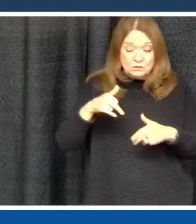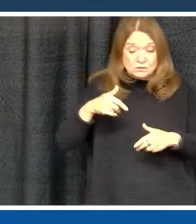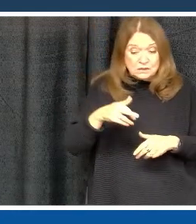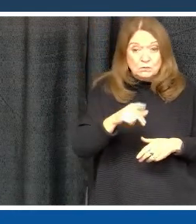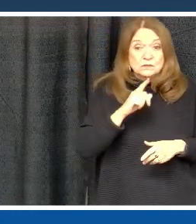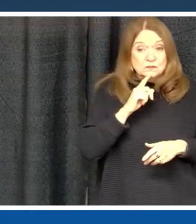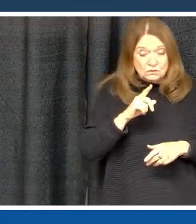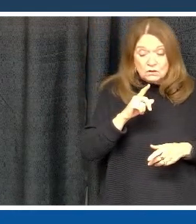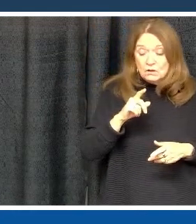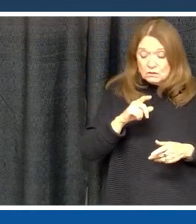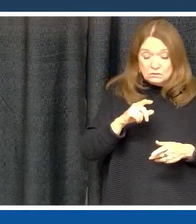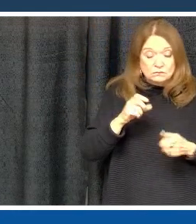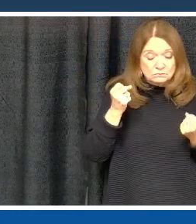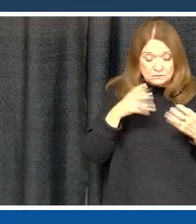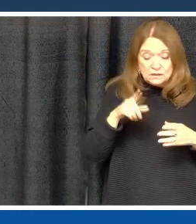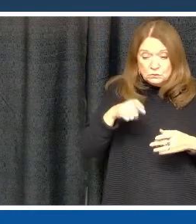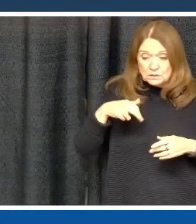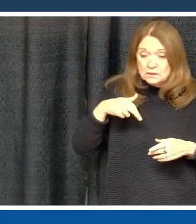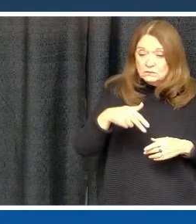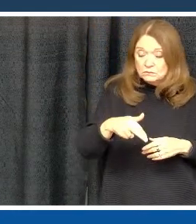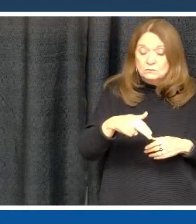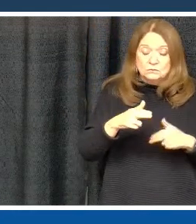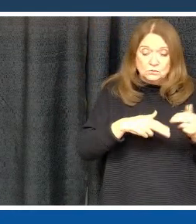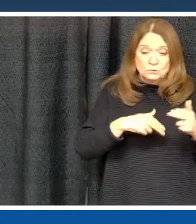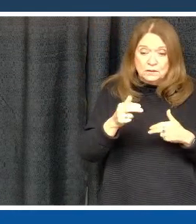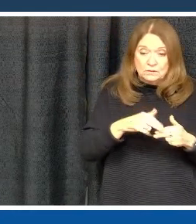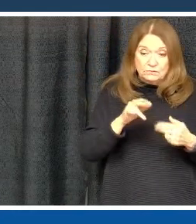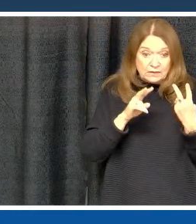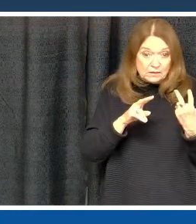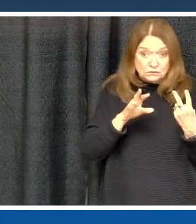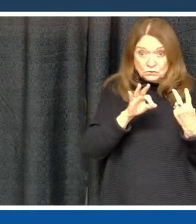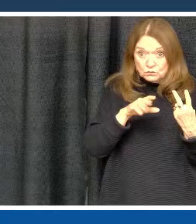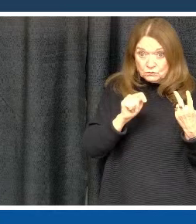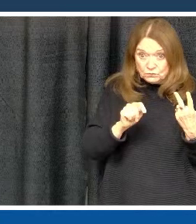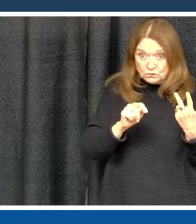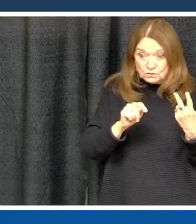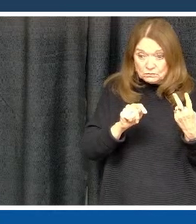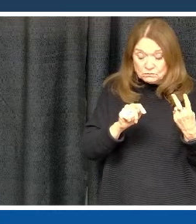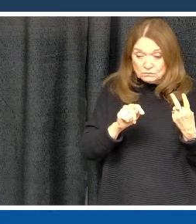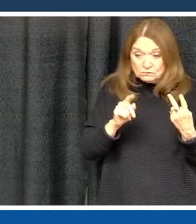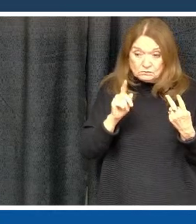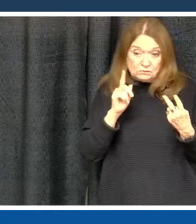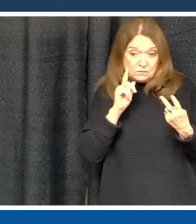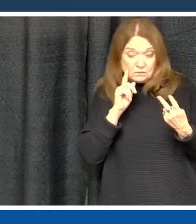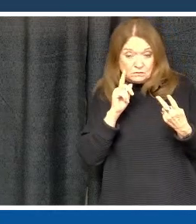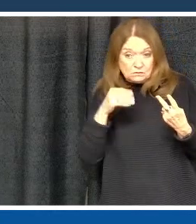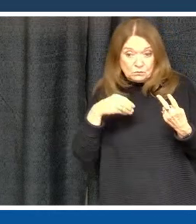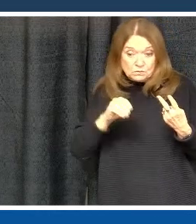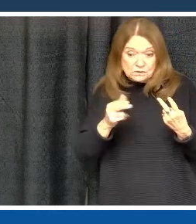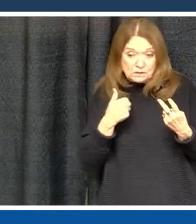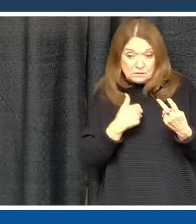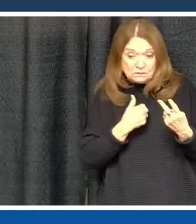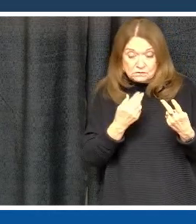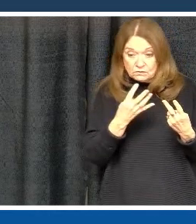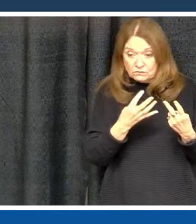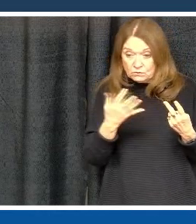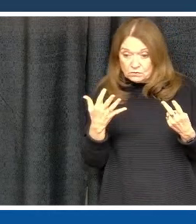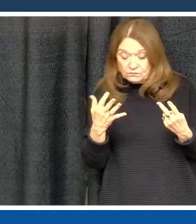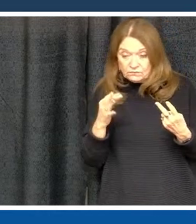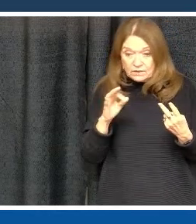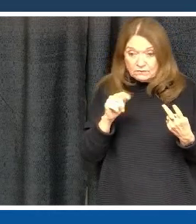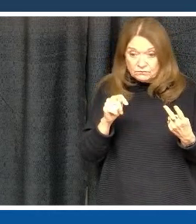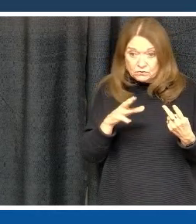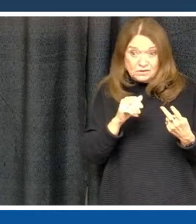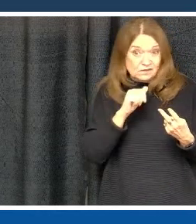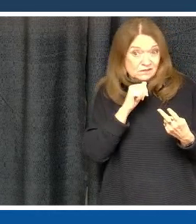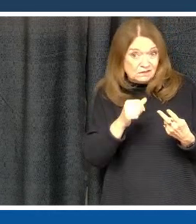to build. They are. That 2 foot, are they likely to just sell us the 4 to 5 foot for the sidewalk and